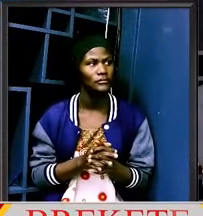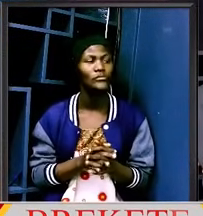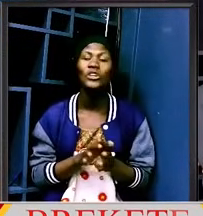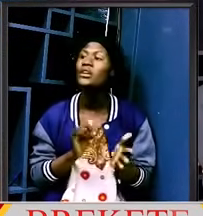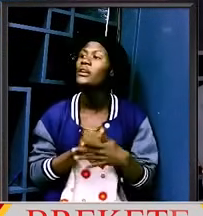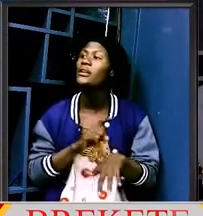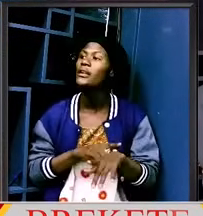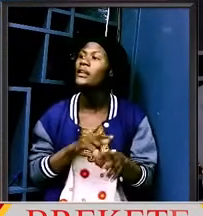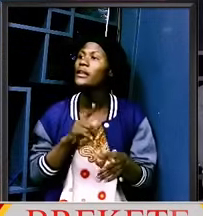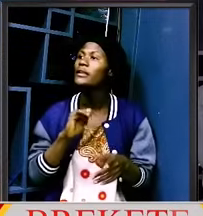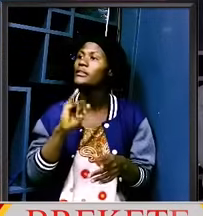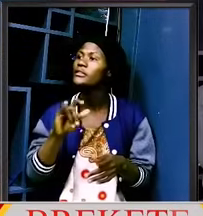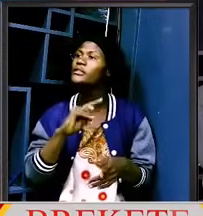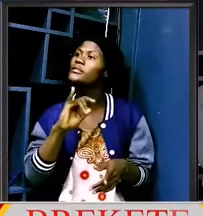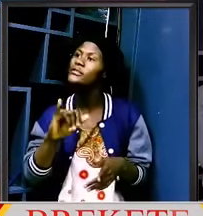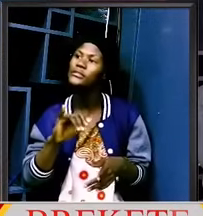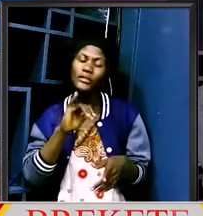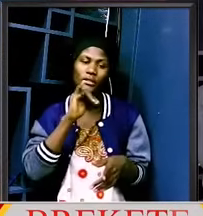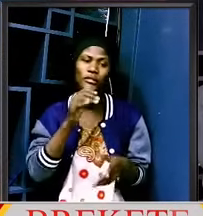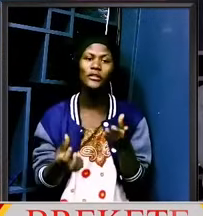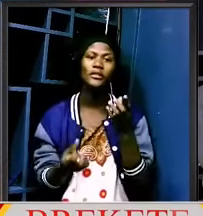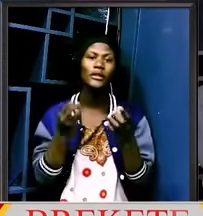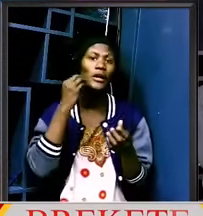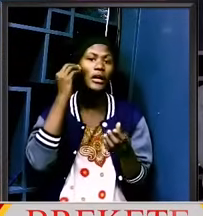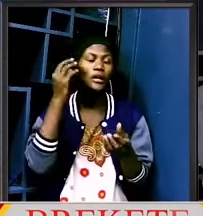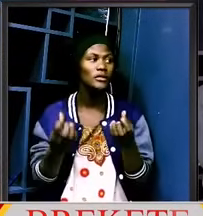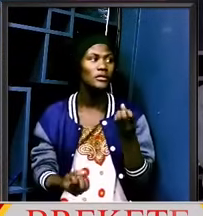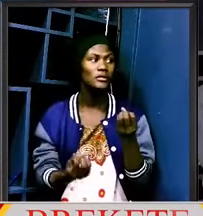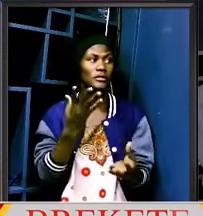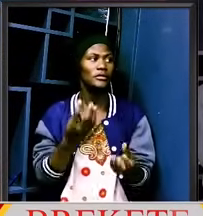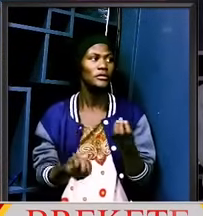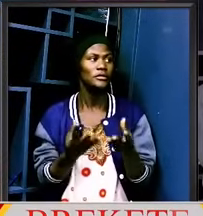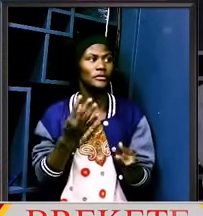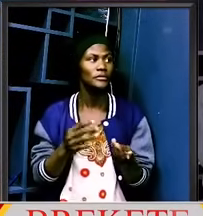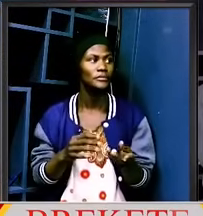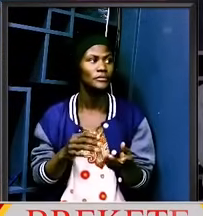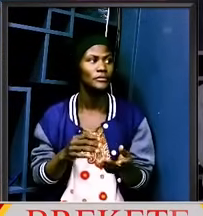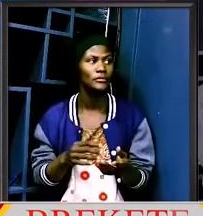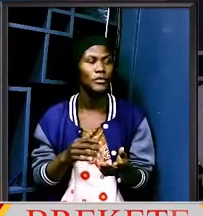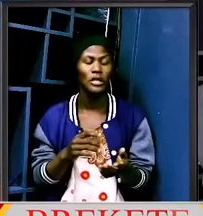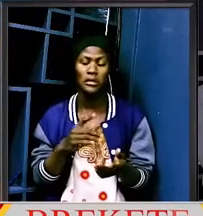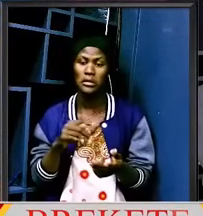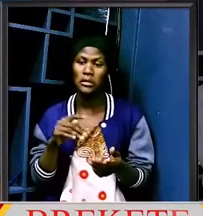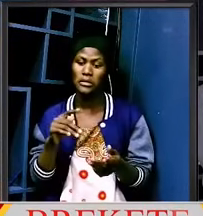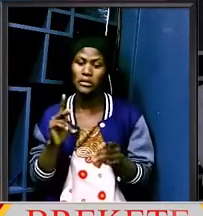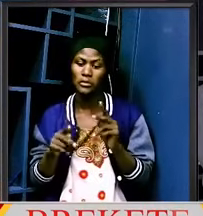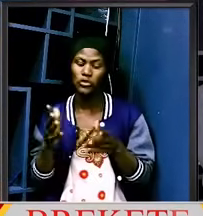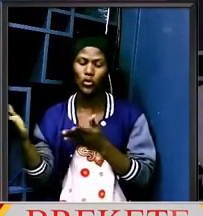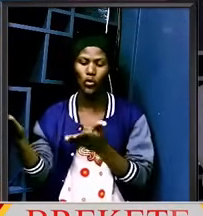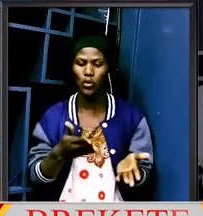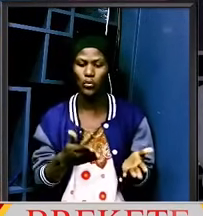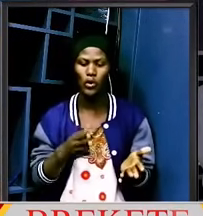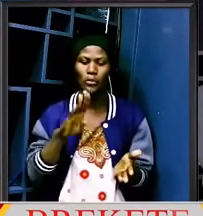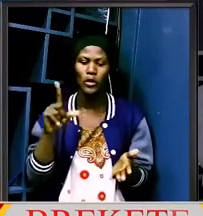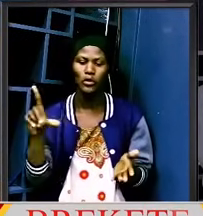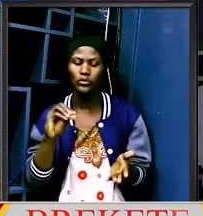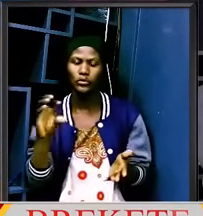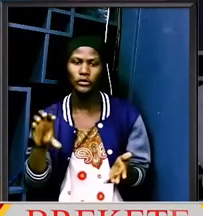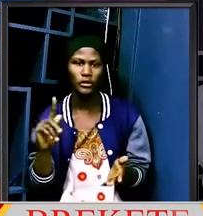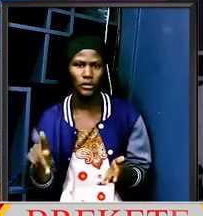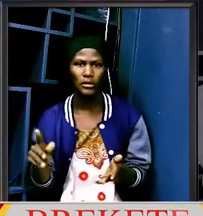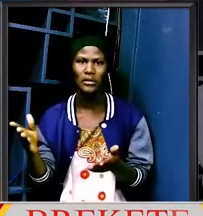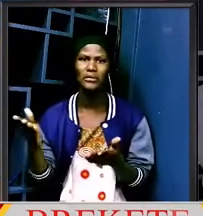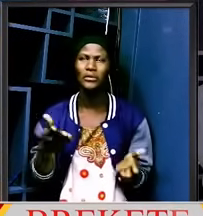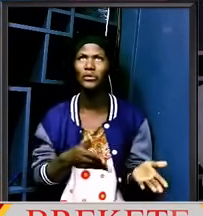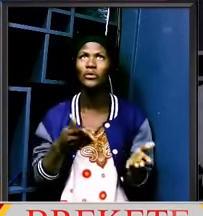When people hear say Titi house don't burn, this person go bring block. This person go bring zinc. By the